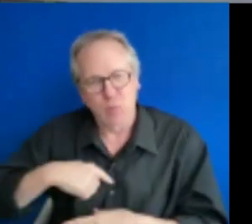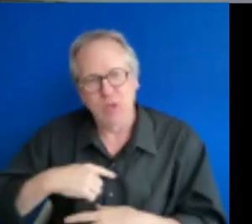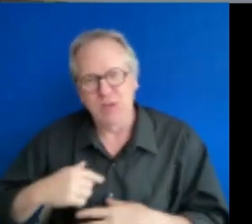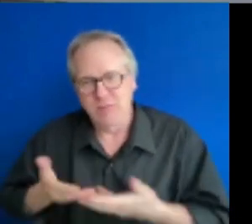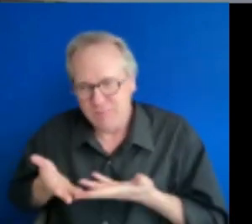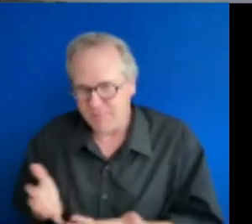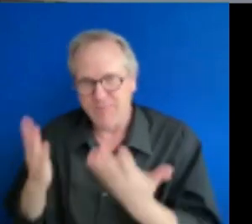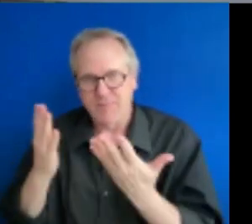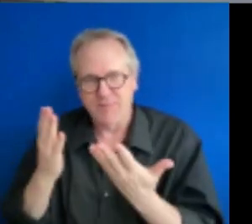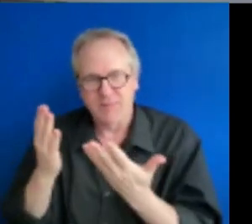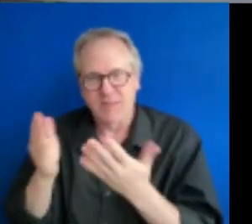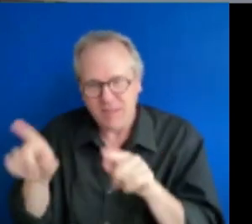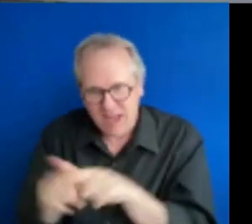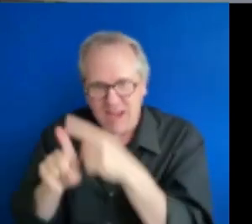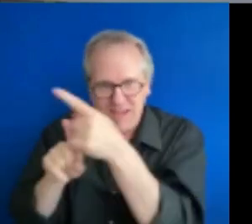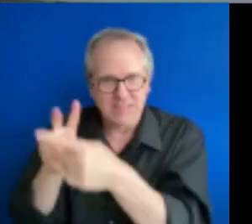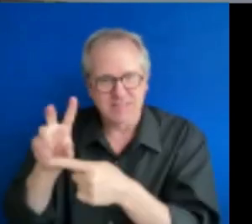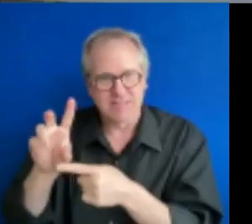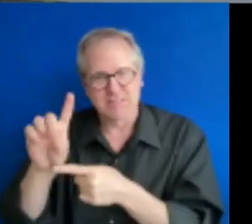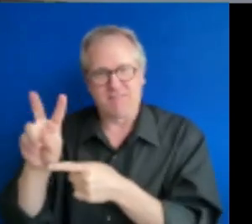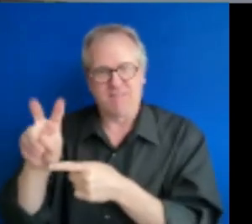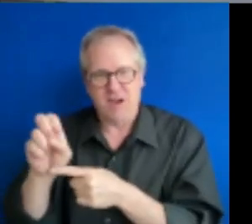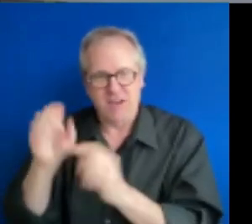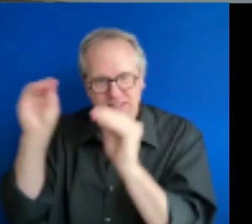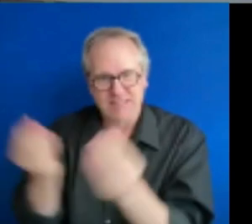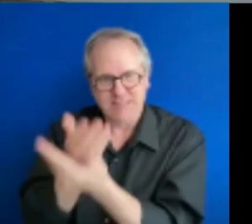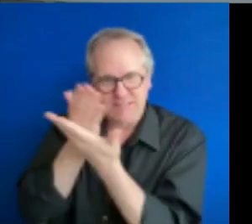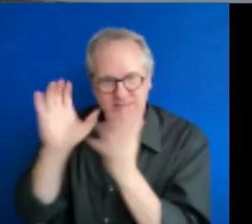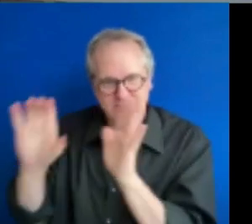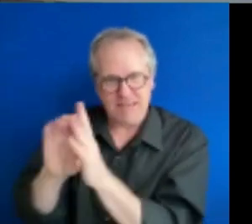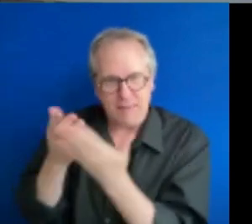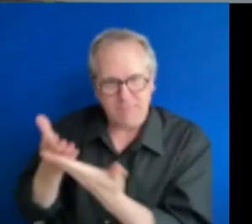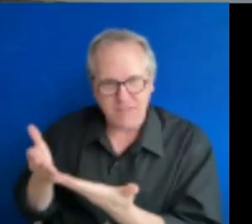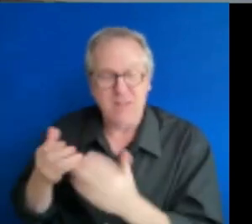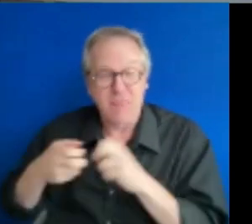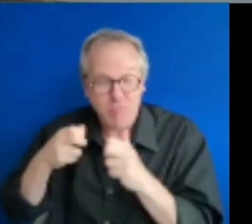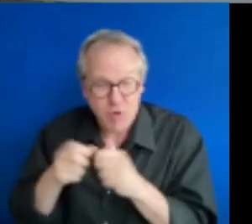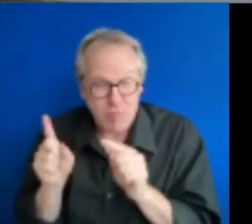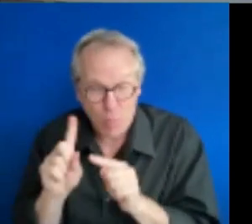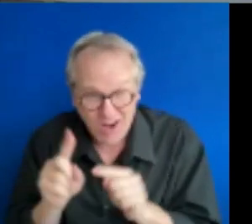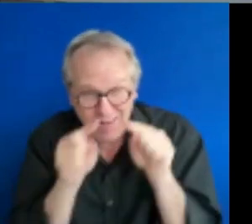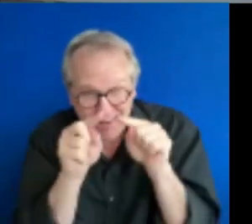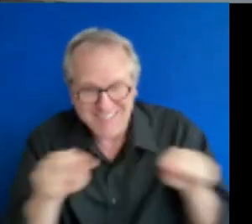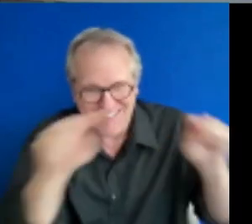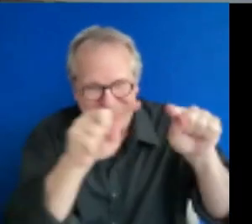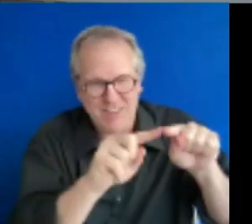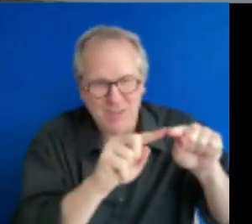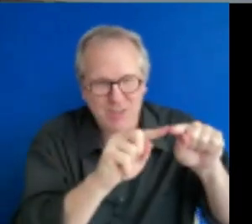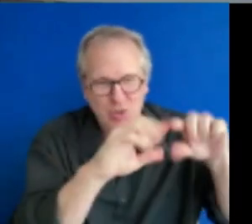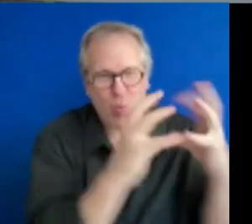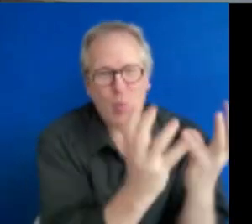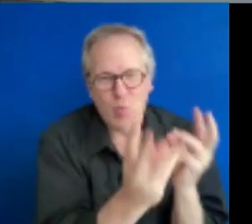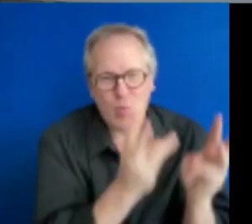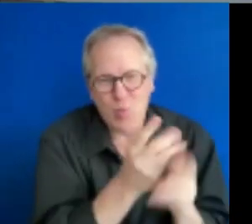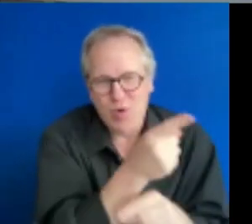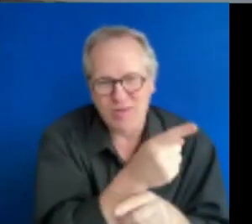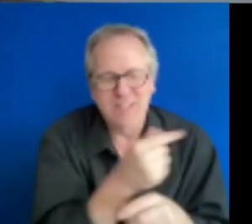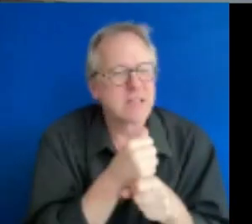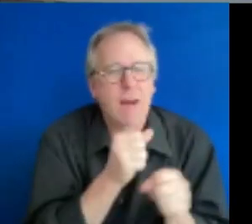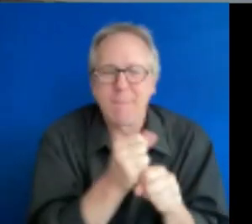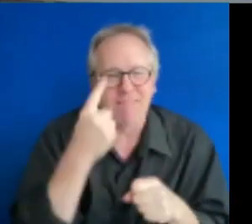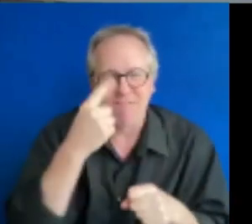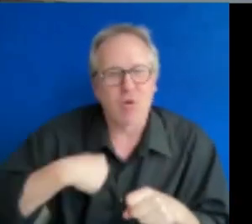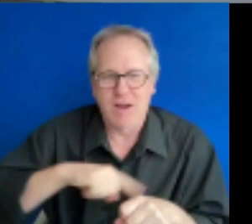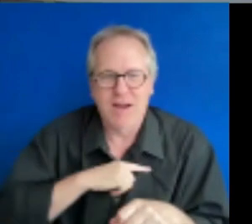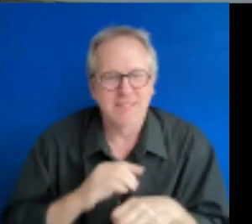and that is enough. And so the problem comes in our world, that our world is not made for us. And I hear all the